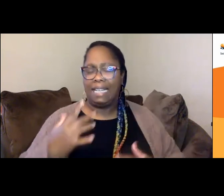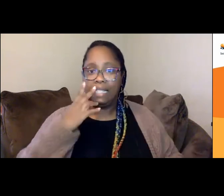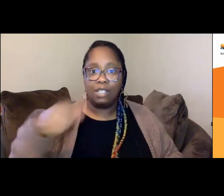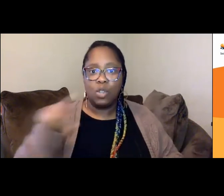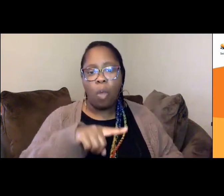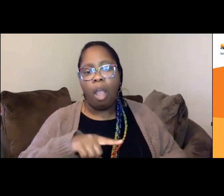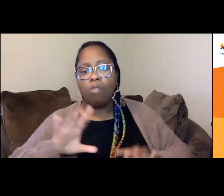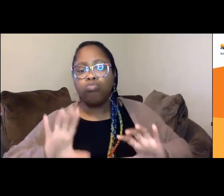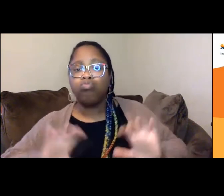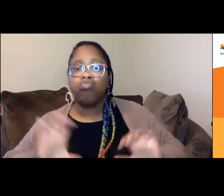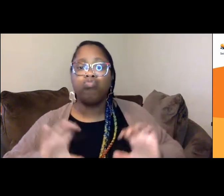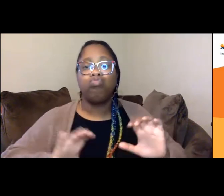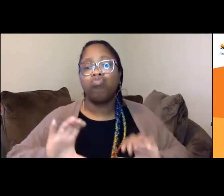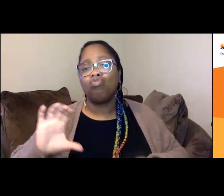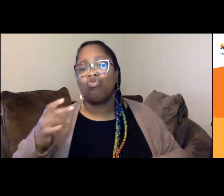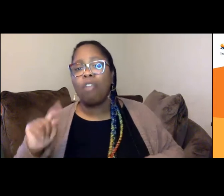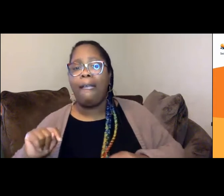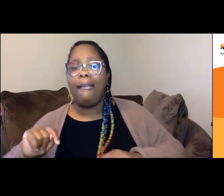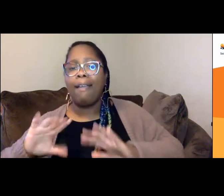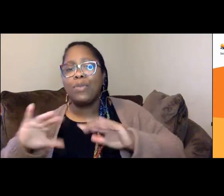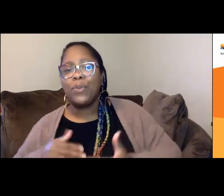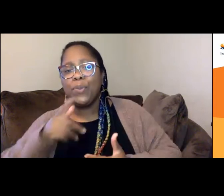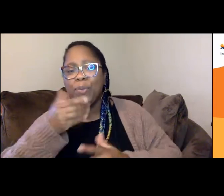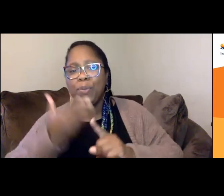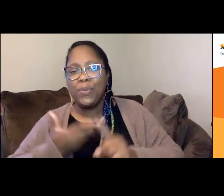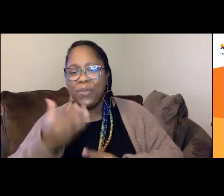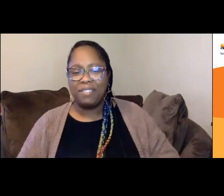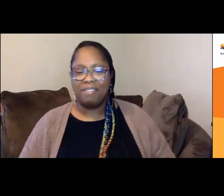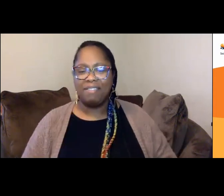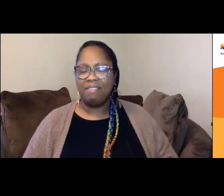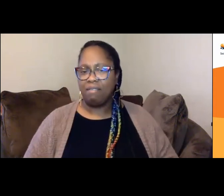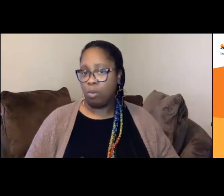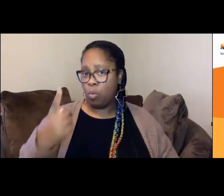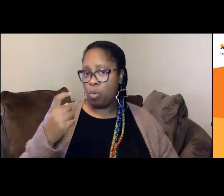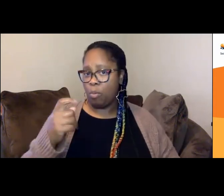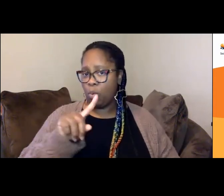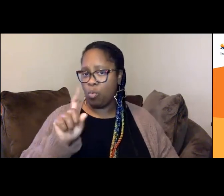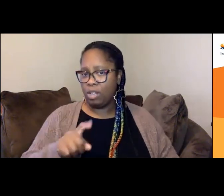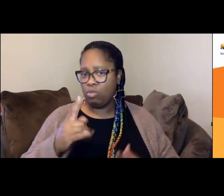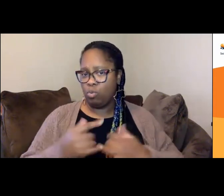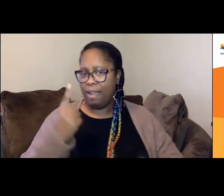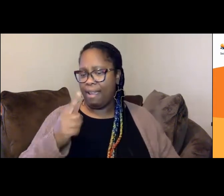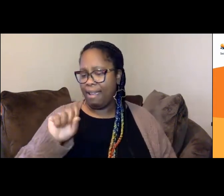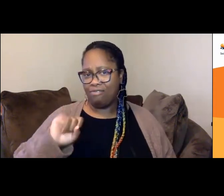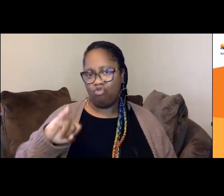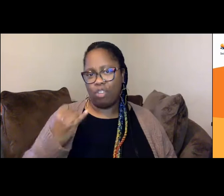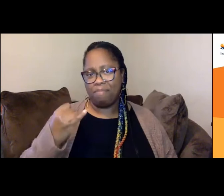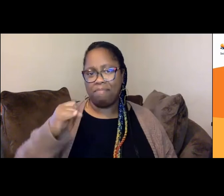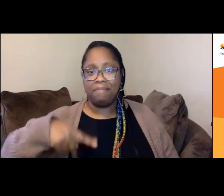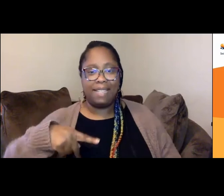connecting in the chat, introducing yourselves. I have one more question of the day. This is an SJP